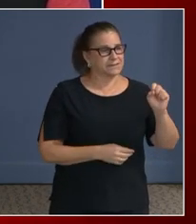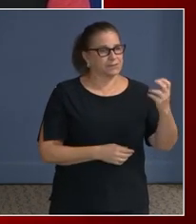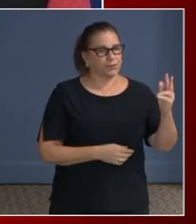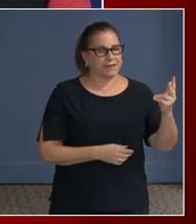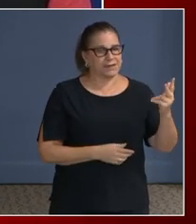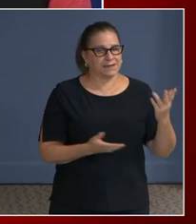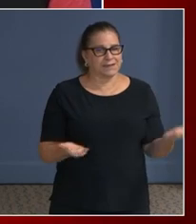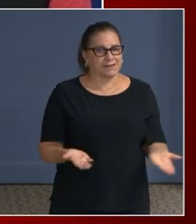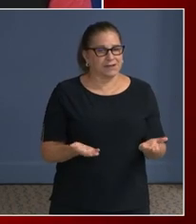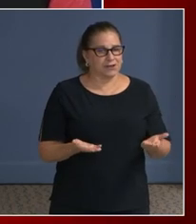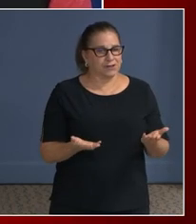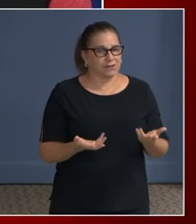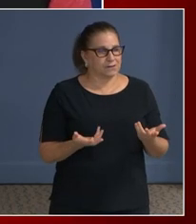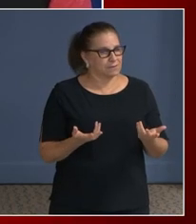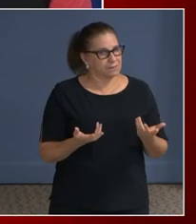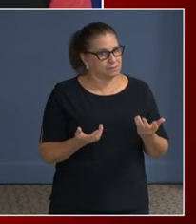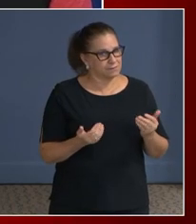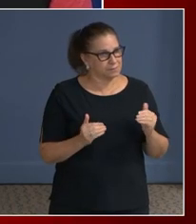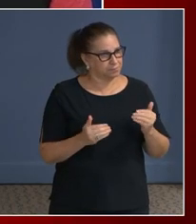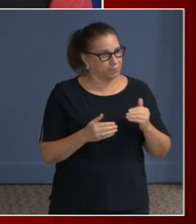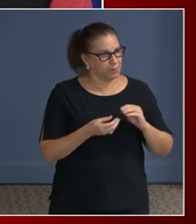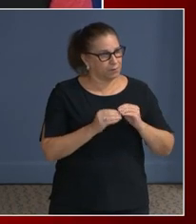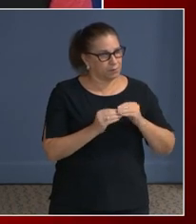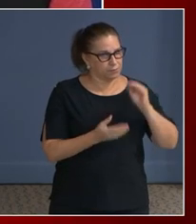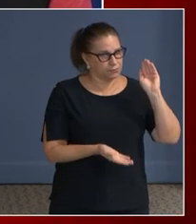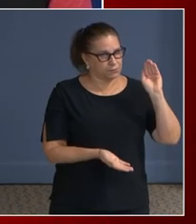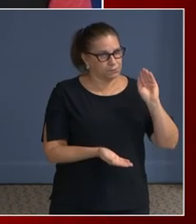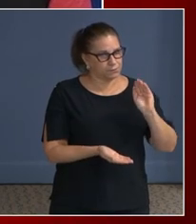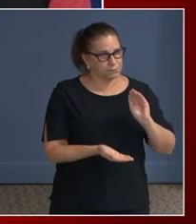phase 2 based on this kind of information?